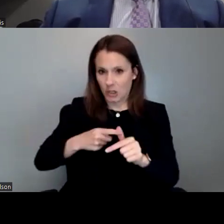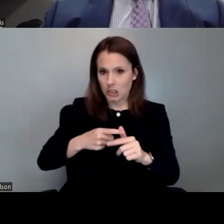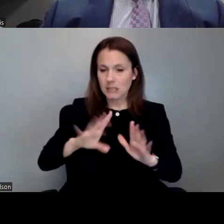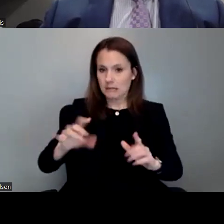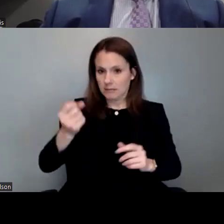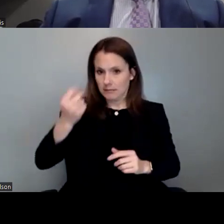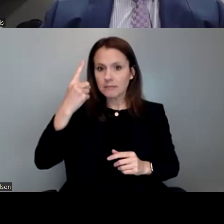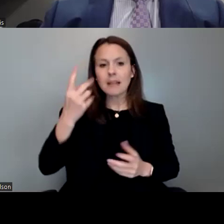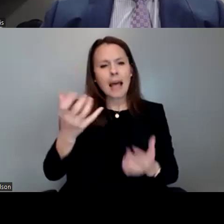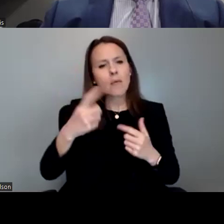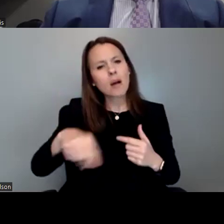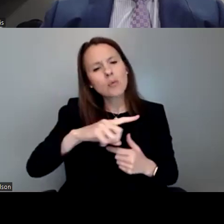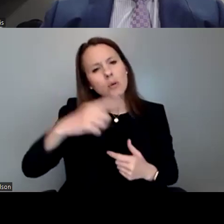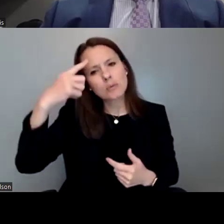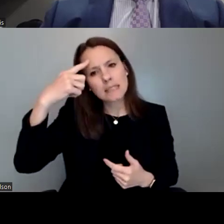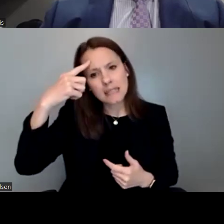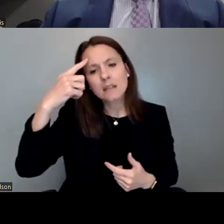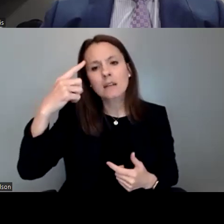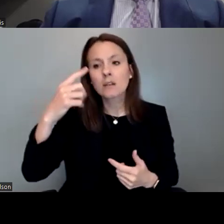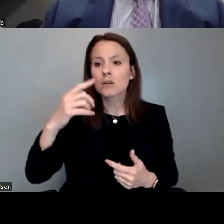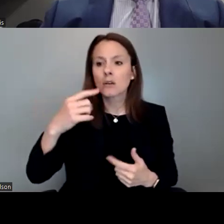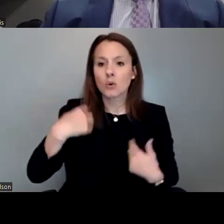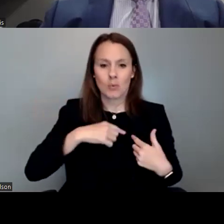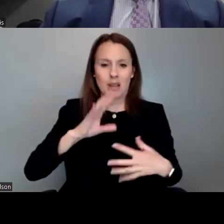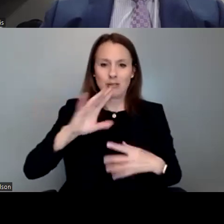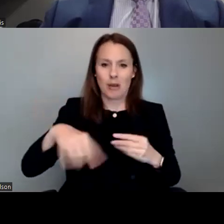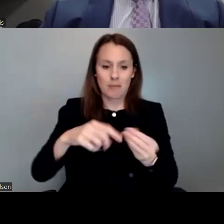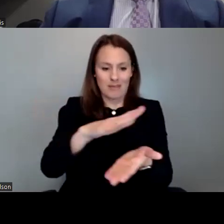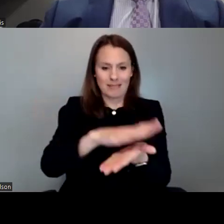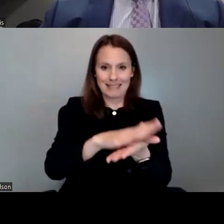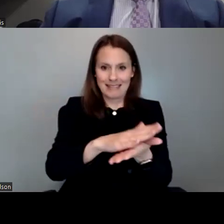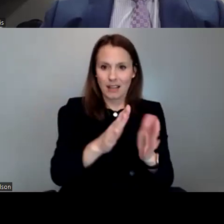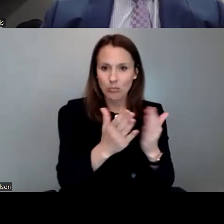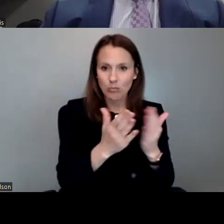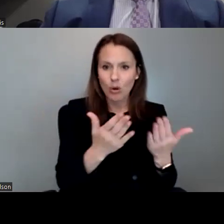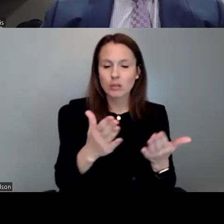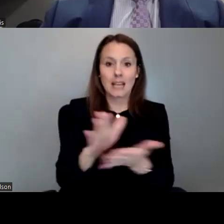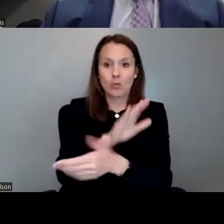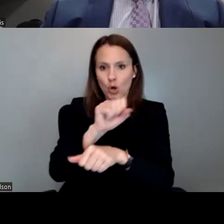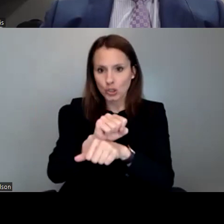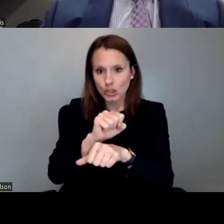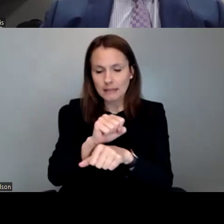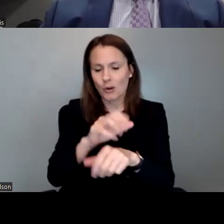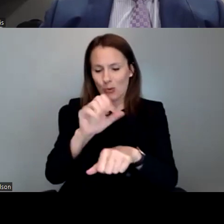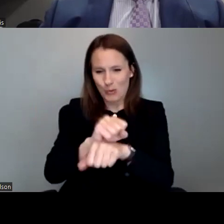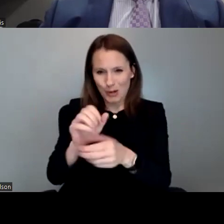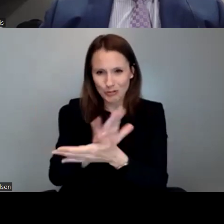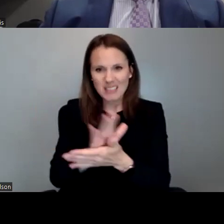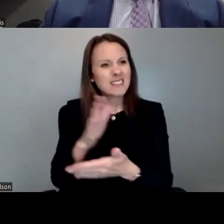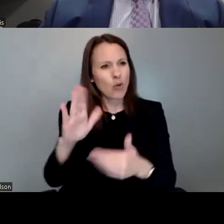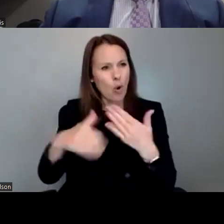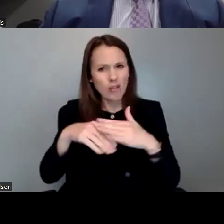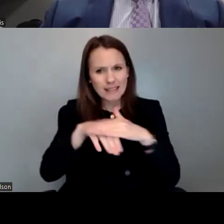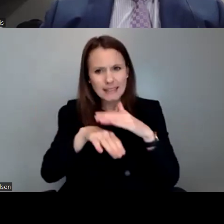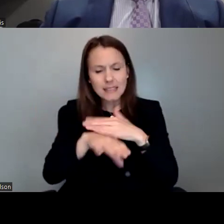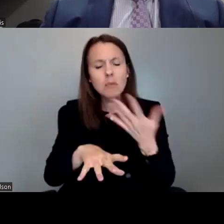mind too, is that when we talk about having textbooks and worksheets in accessible format, it's very, very,